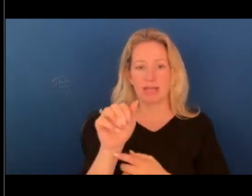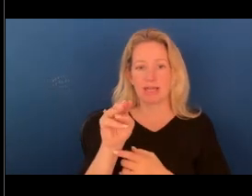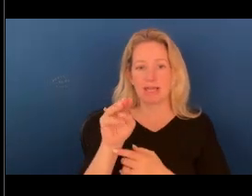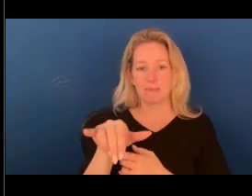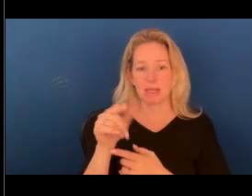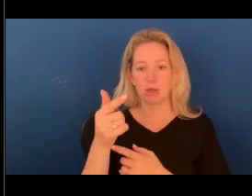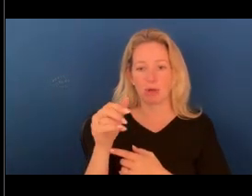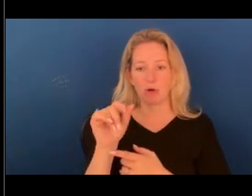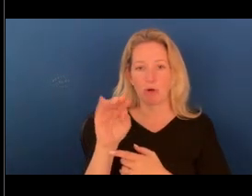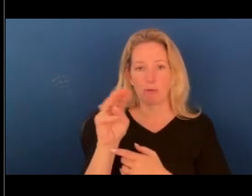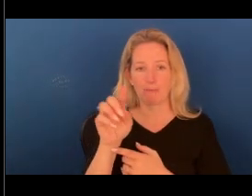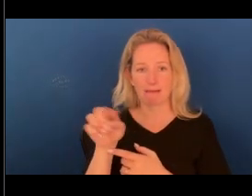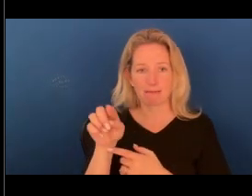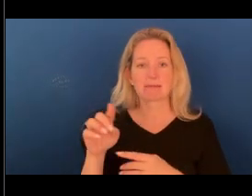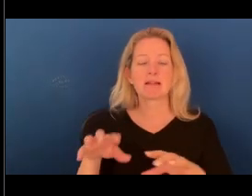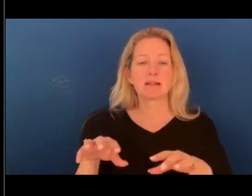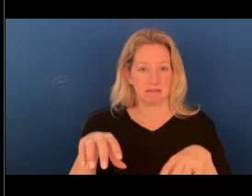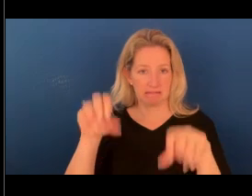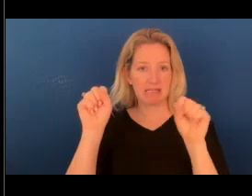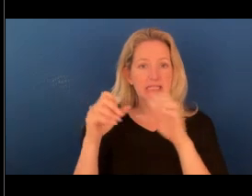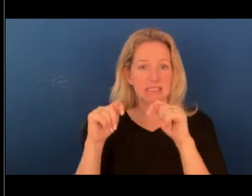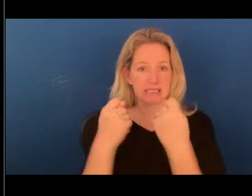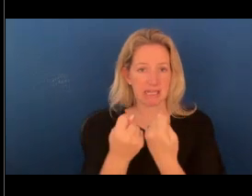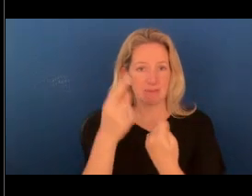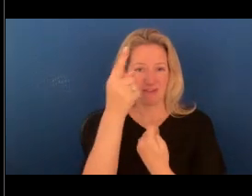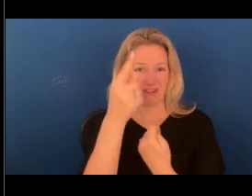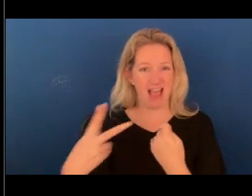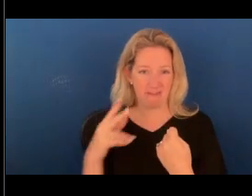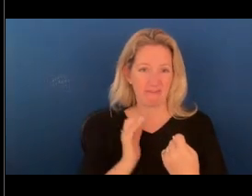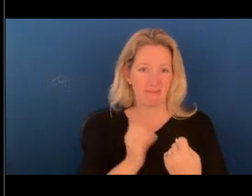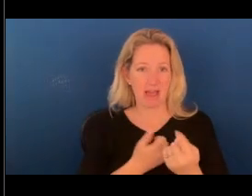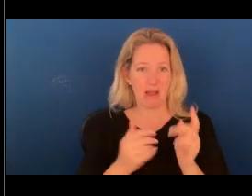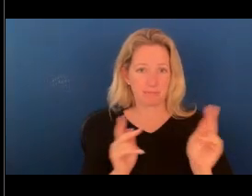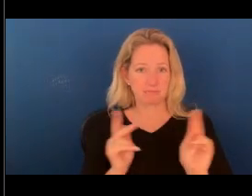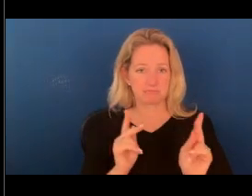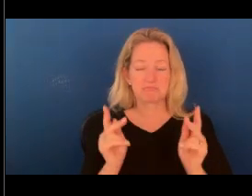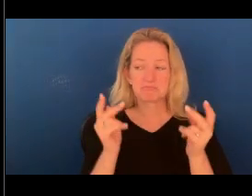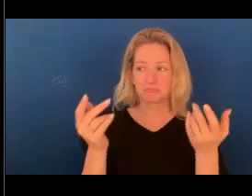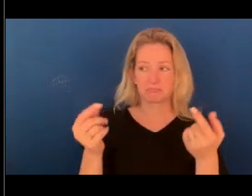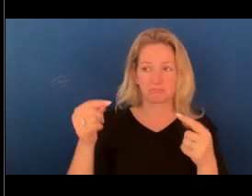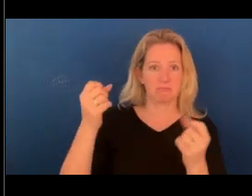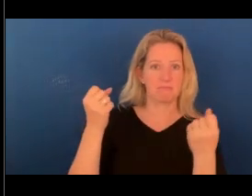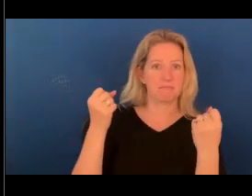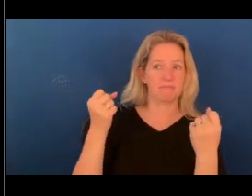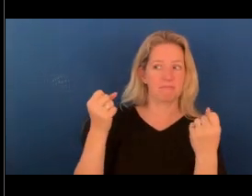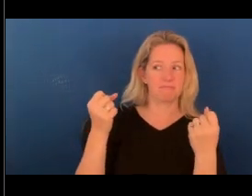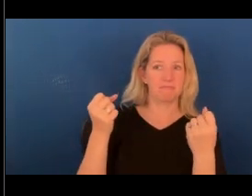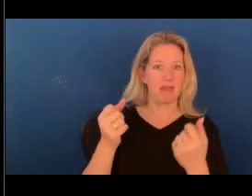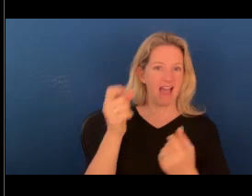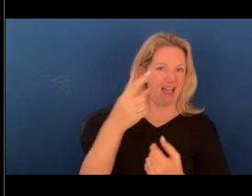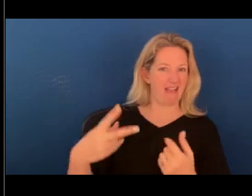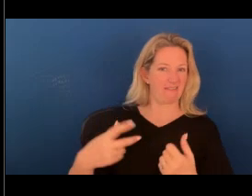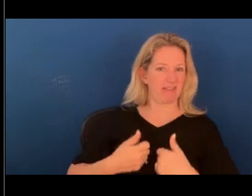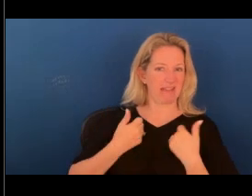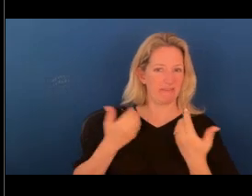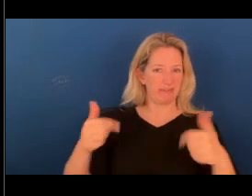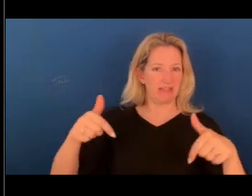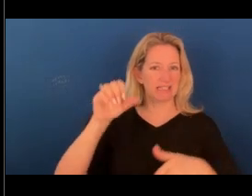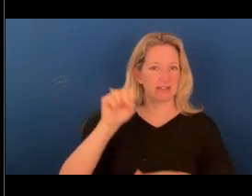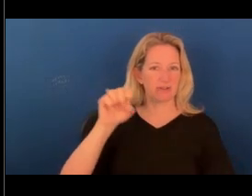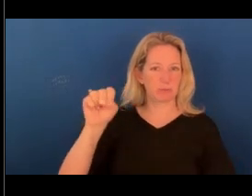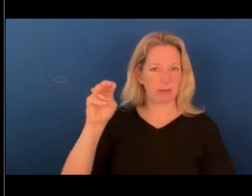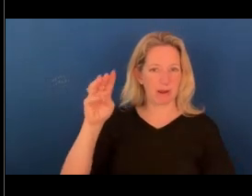about half of whom are based here in Silver Spring, a number of that are here at the symposium, and the rest are spread around the country working